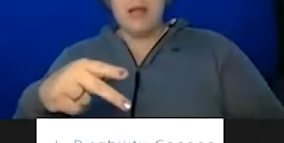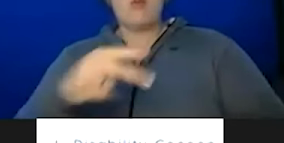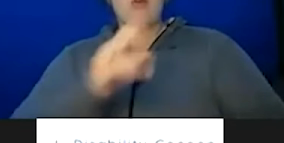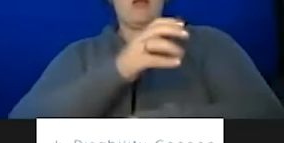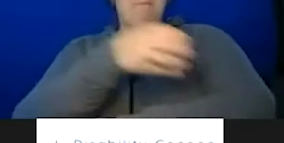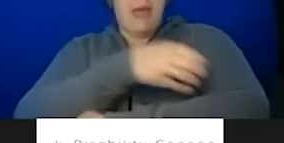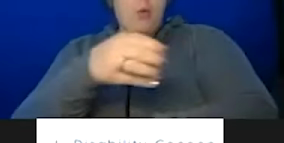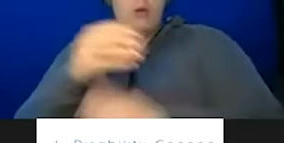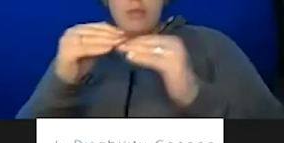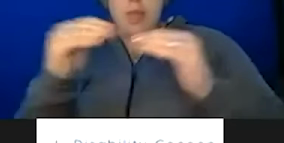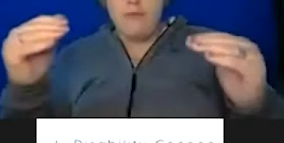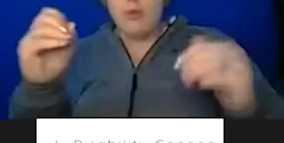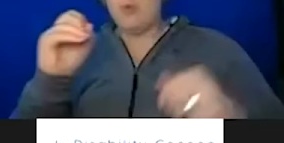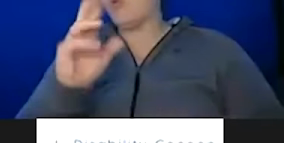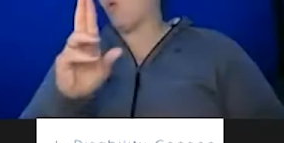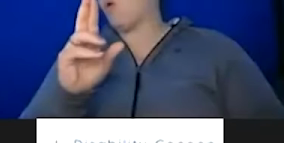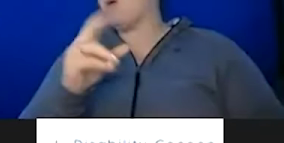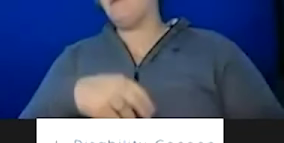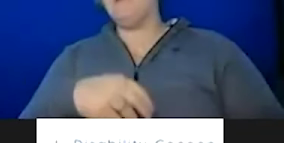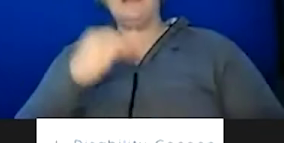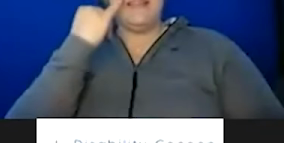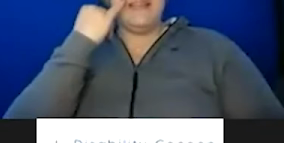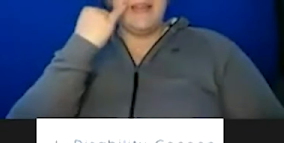check out the Chamberlain website and find out